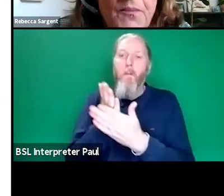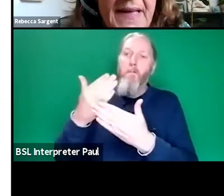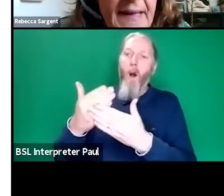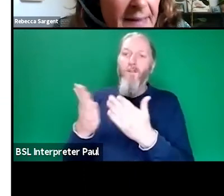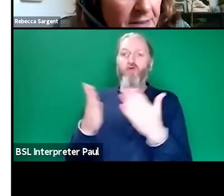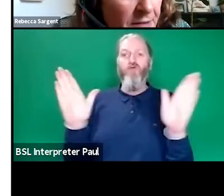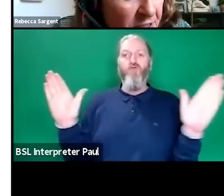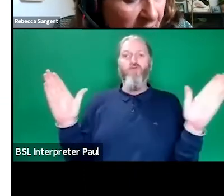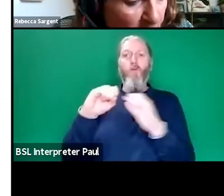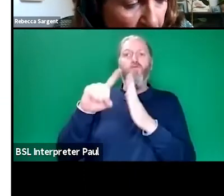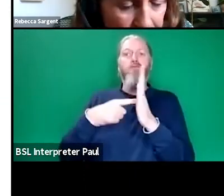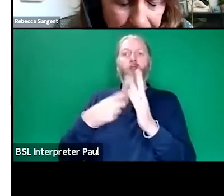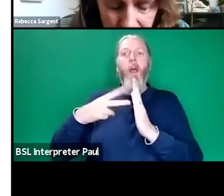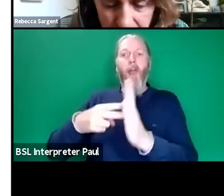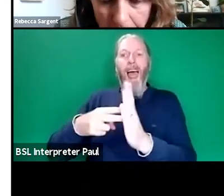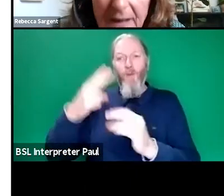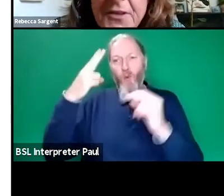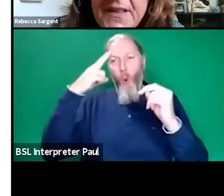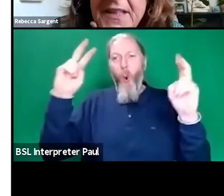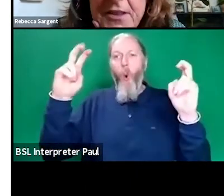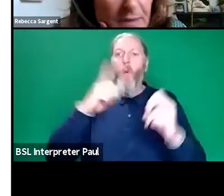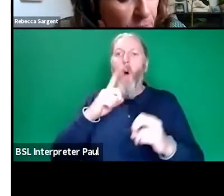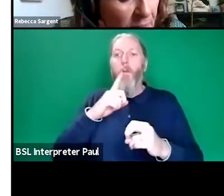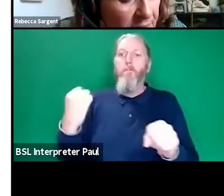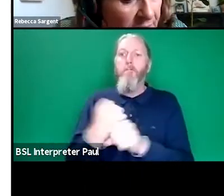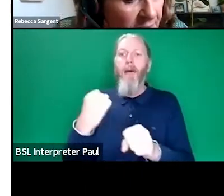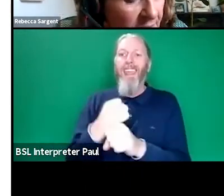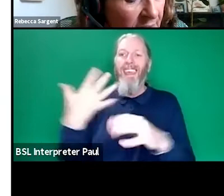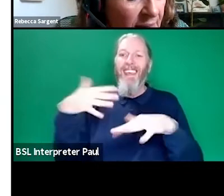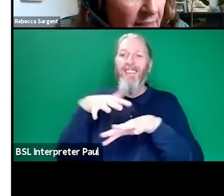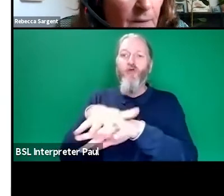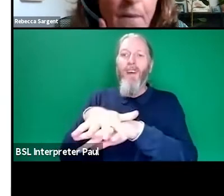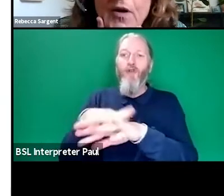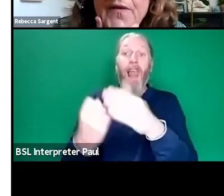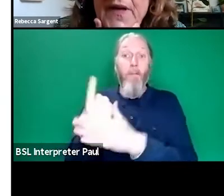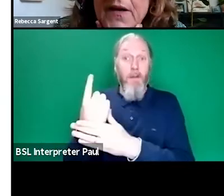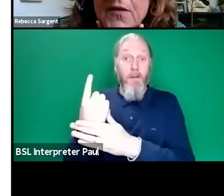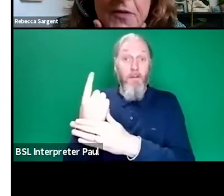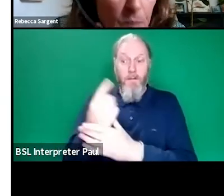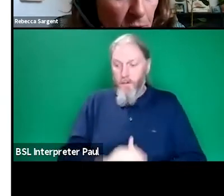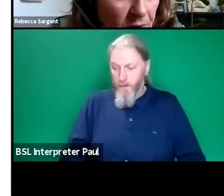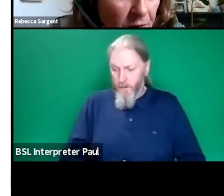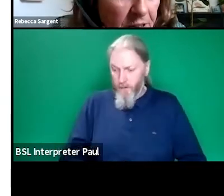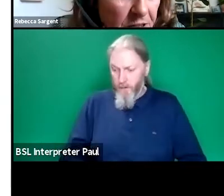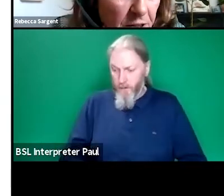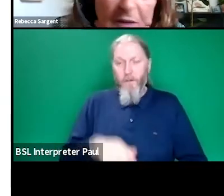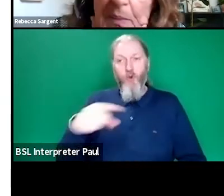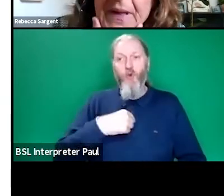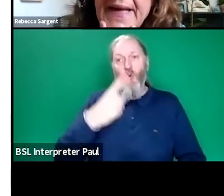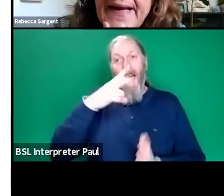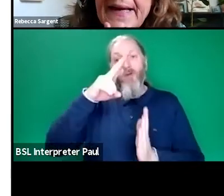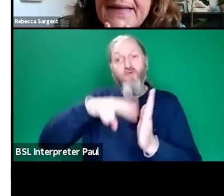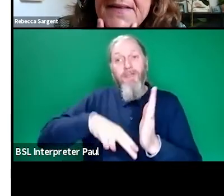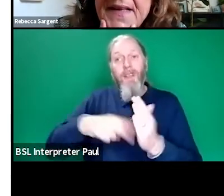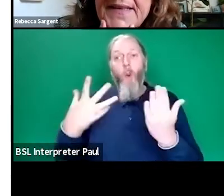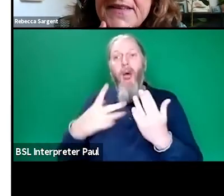called Making Integration Happen. And you can actually read about this on the Oxford Brookes Institute of